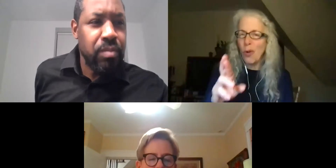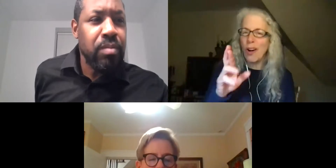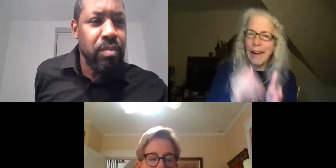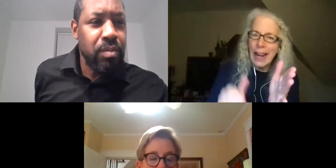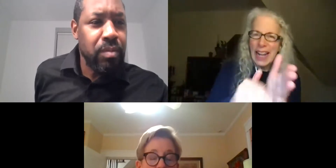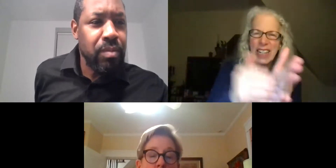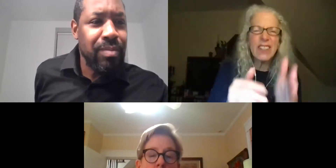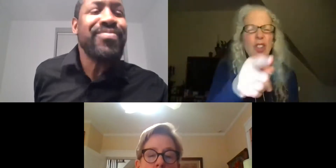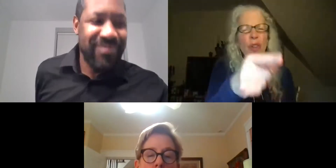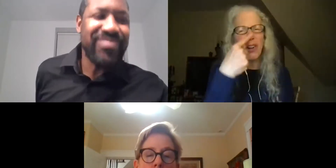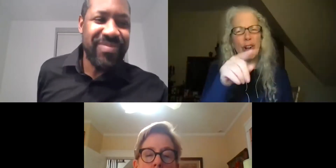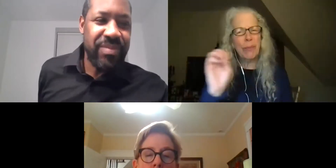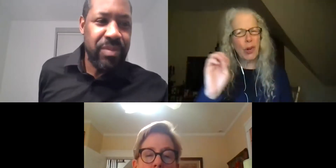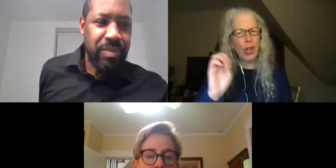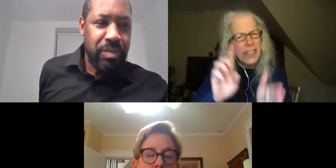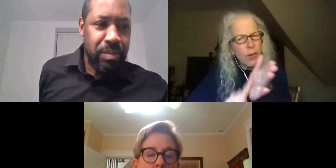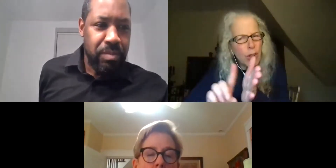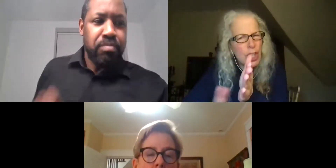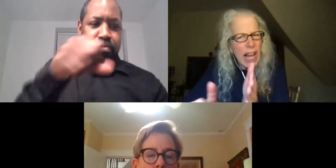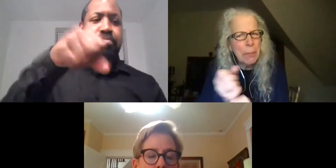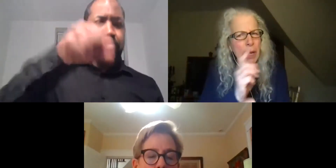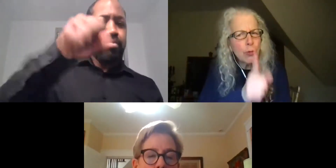check that out, I'd really appreciate it.